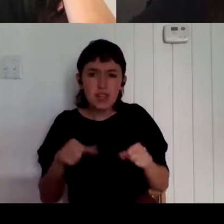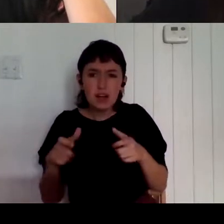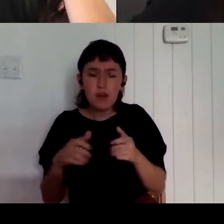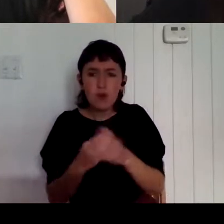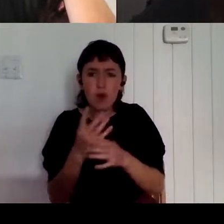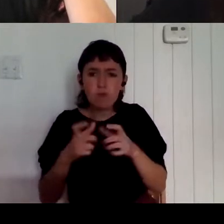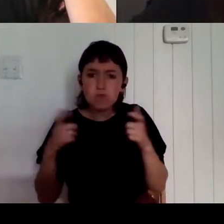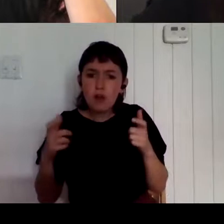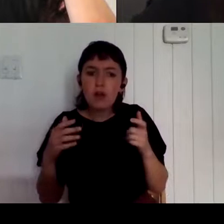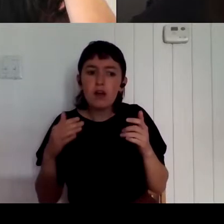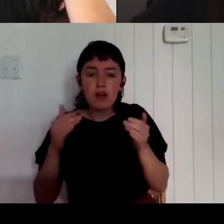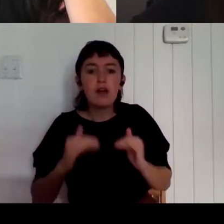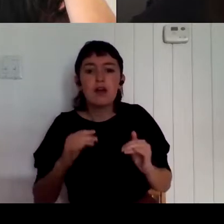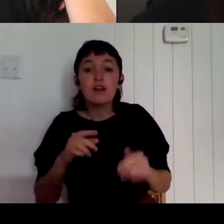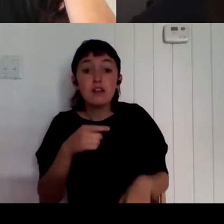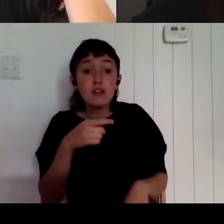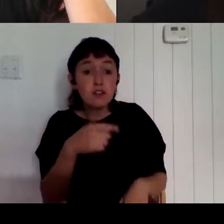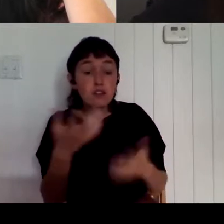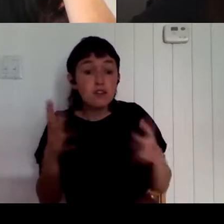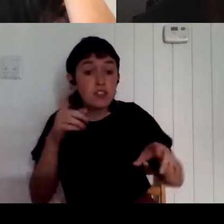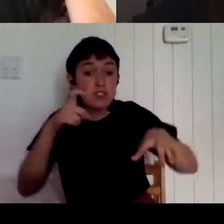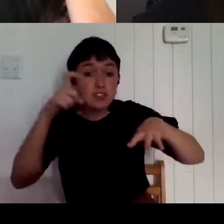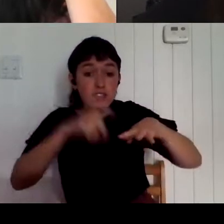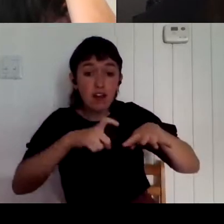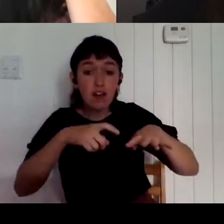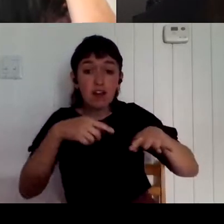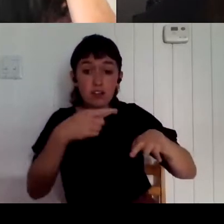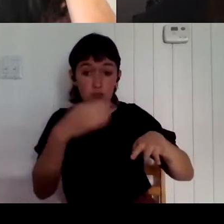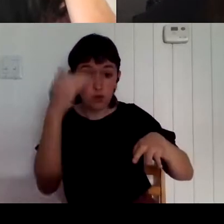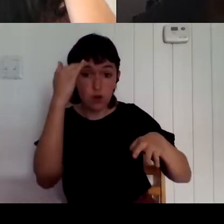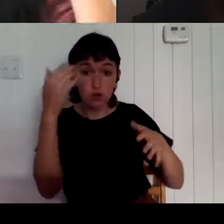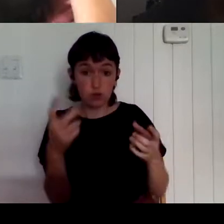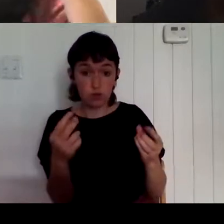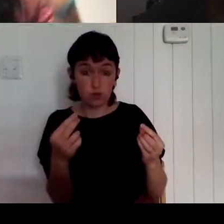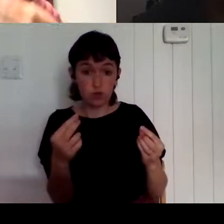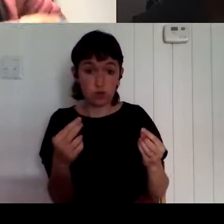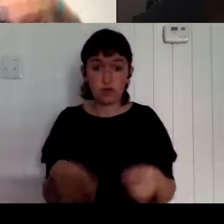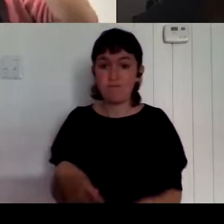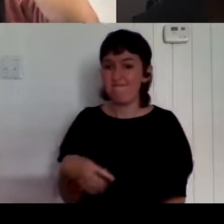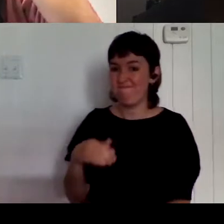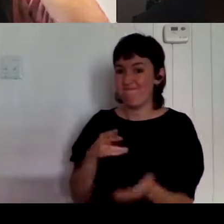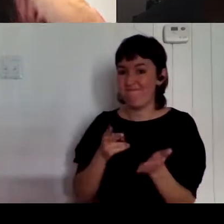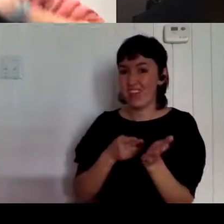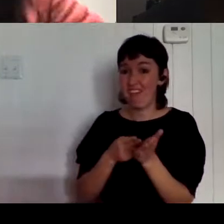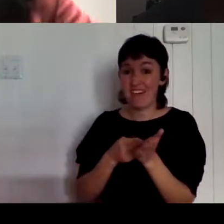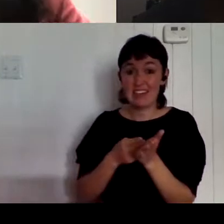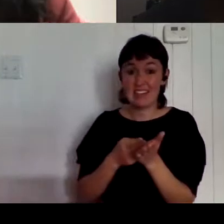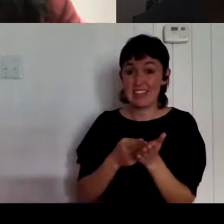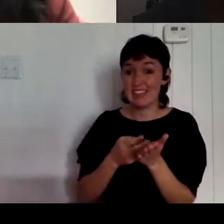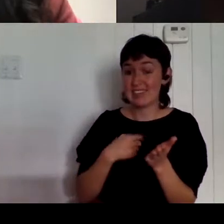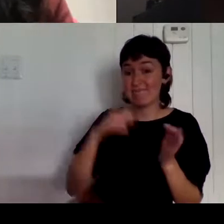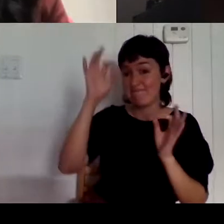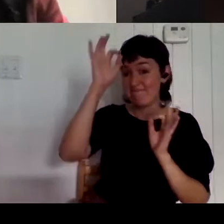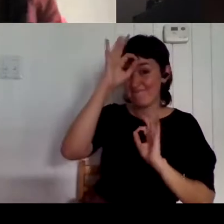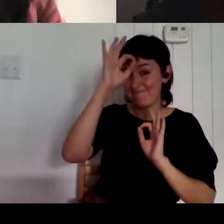stung by a jellyfish. Do you know what to do? Do we put, Oh, honestly, I, I definitely don't know what to do once you get stung by a jellyfish. I,